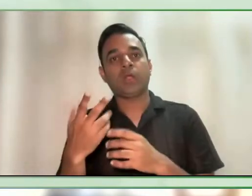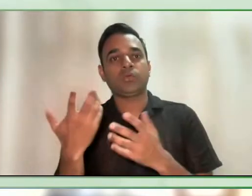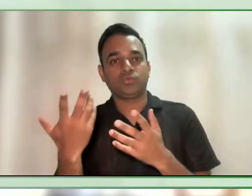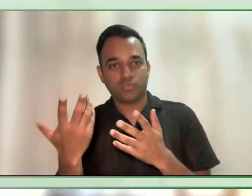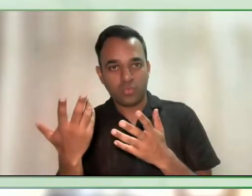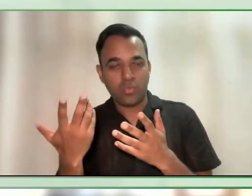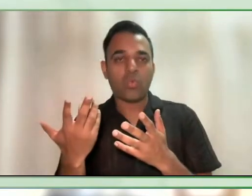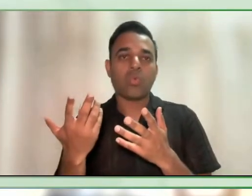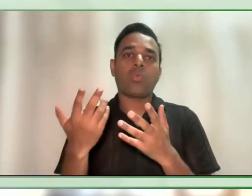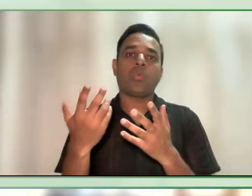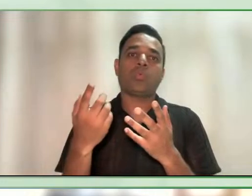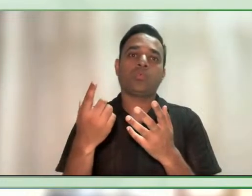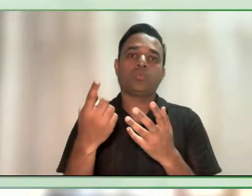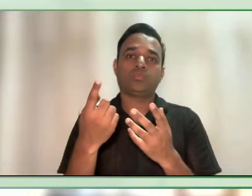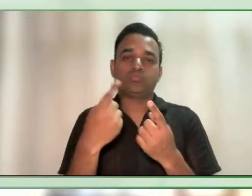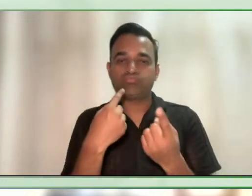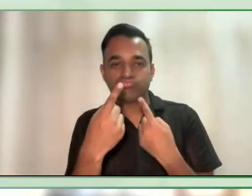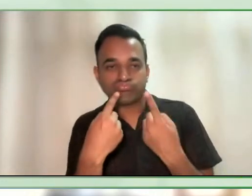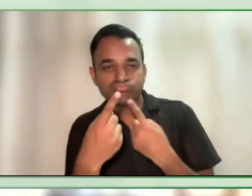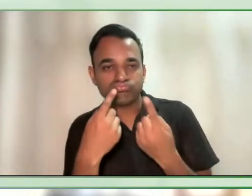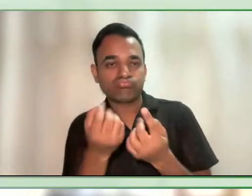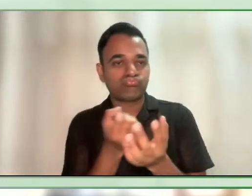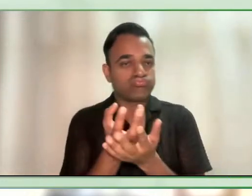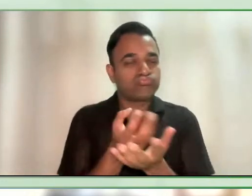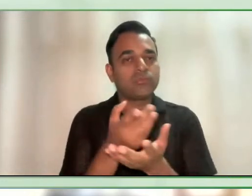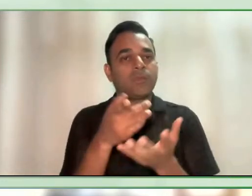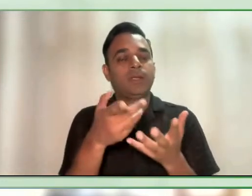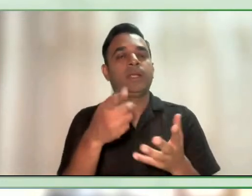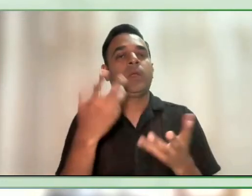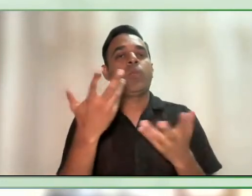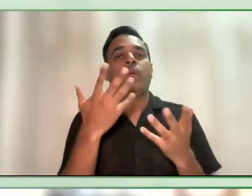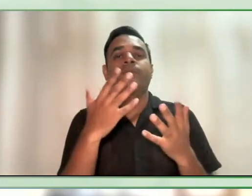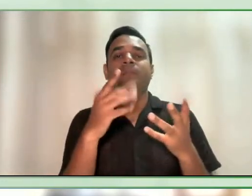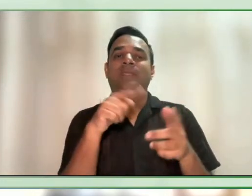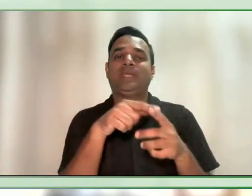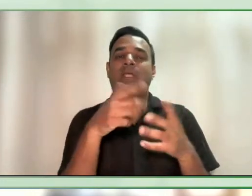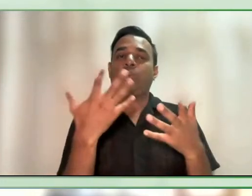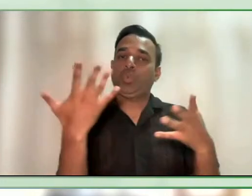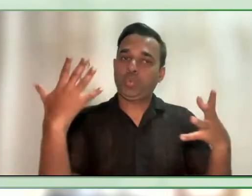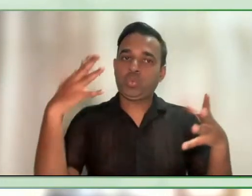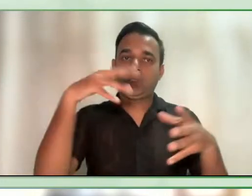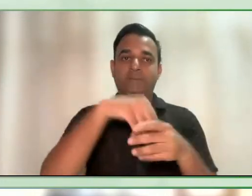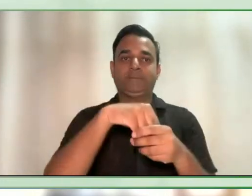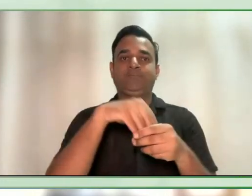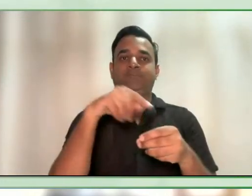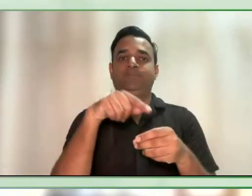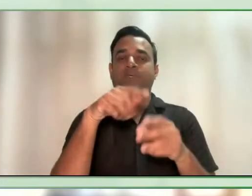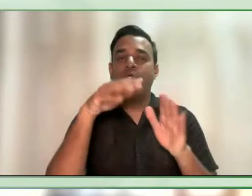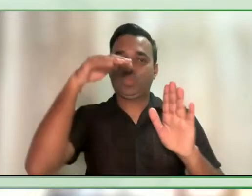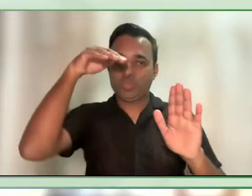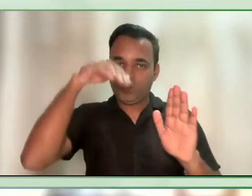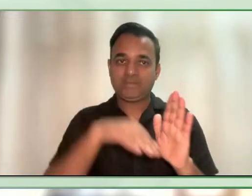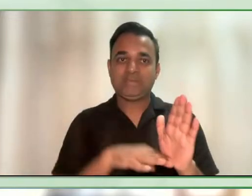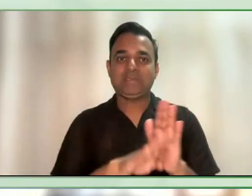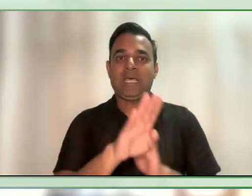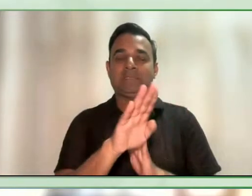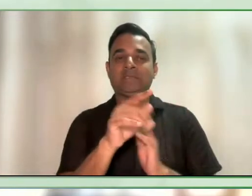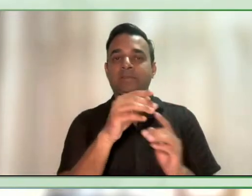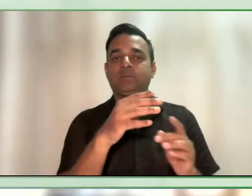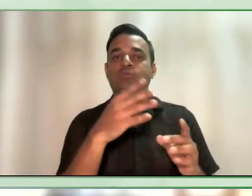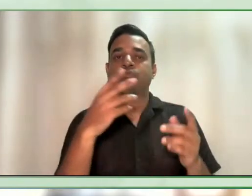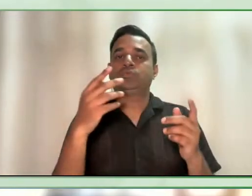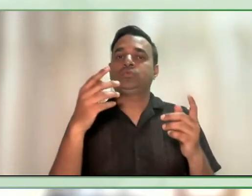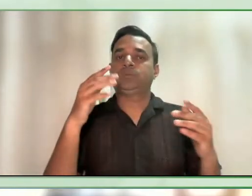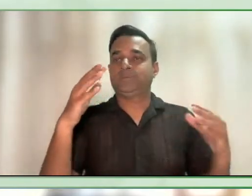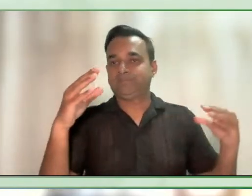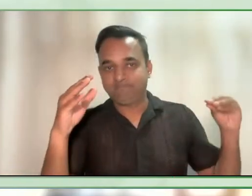and then as he and I discussed, if we have time, we'll riff. So, Michael, great to see you. I'm only